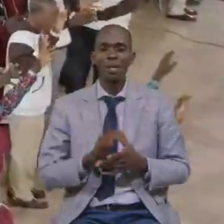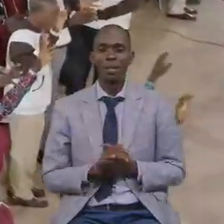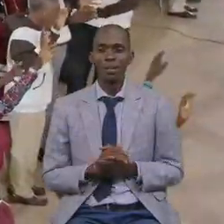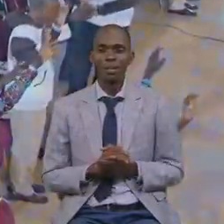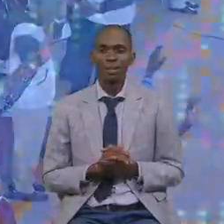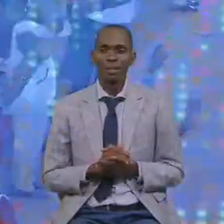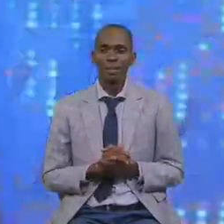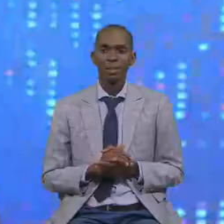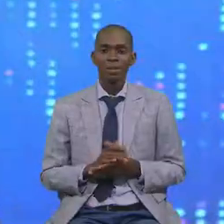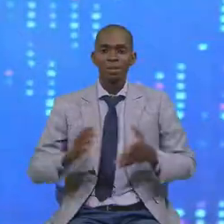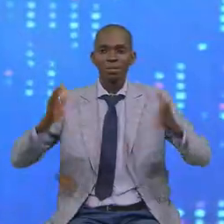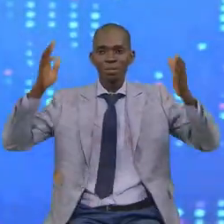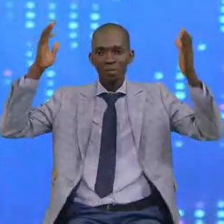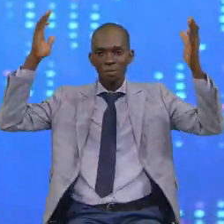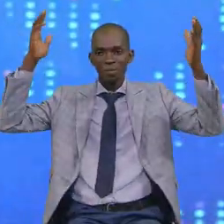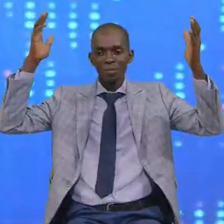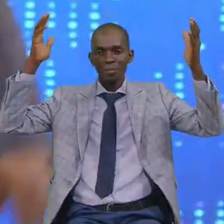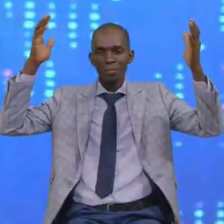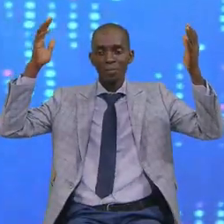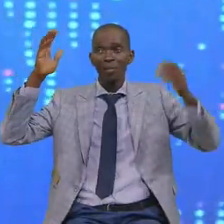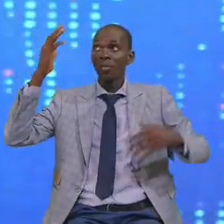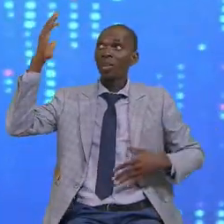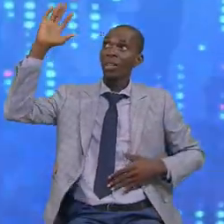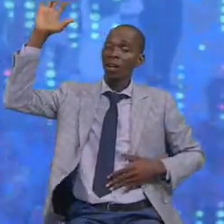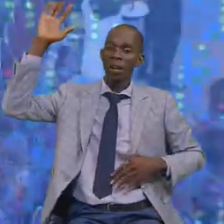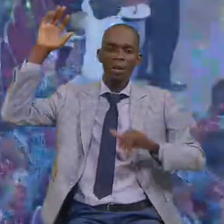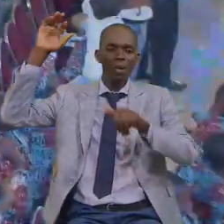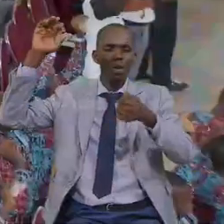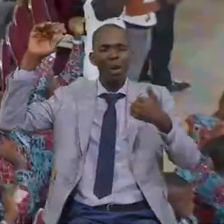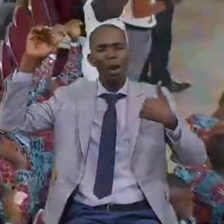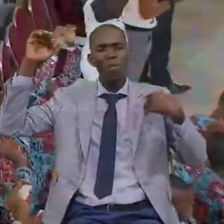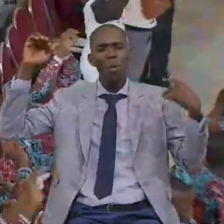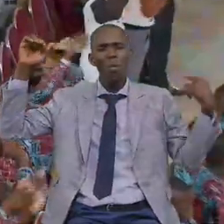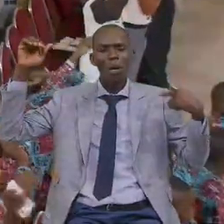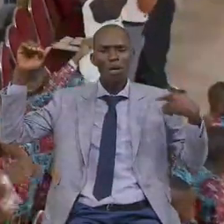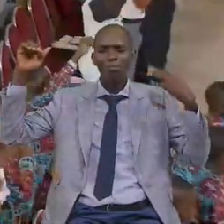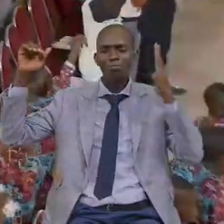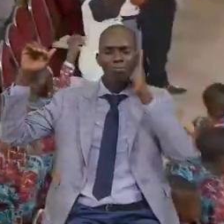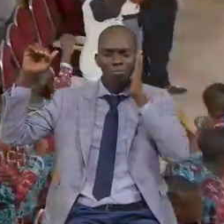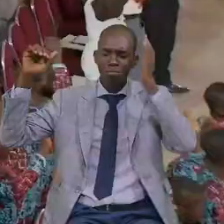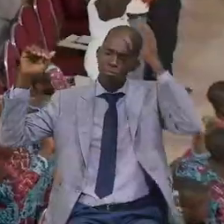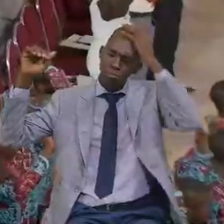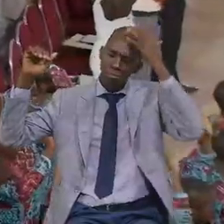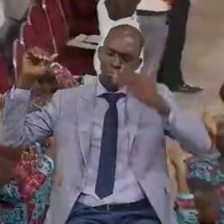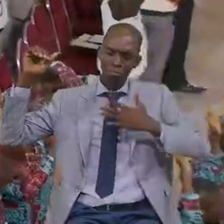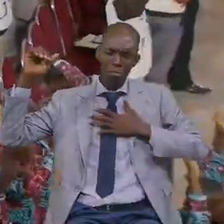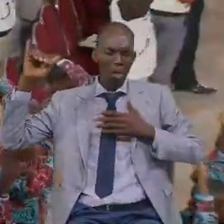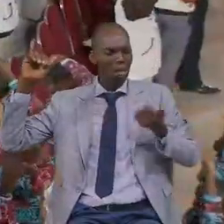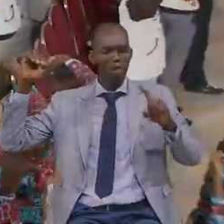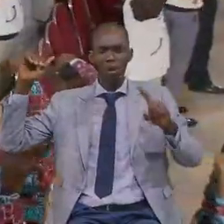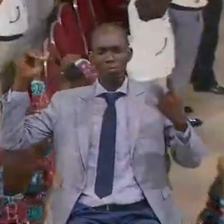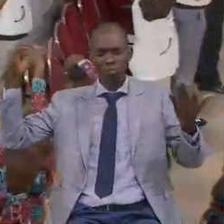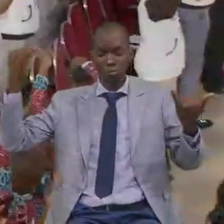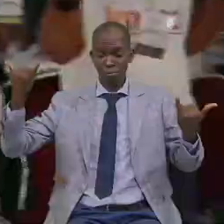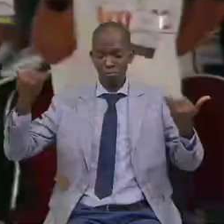Raise up that hand, raise up that hand, lay the other hand where the challenge is, Father, in the name of